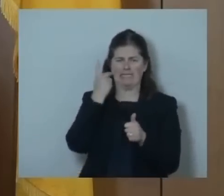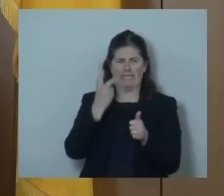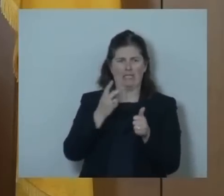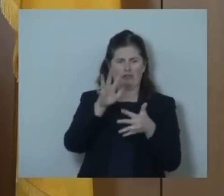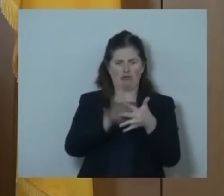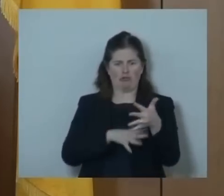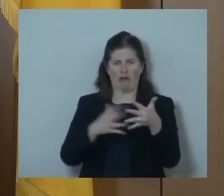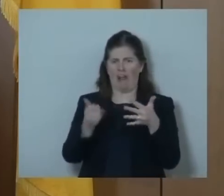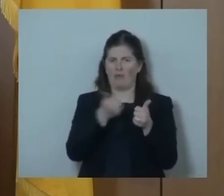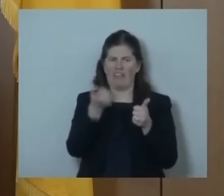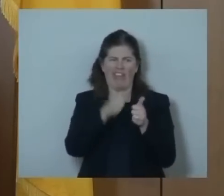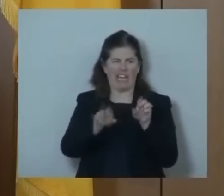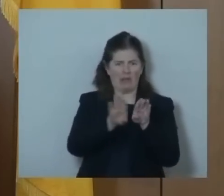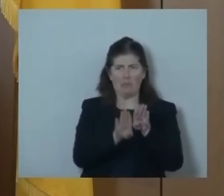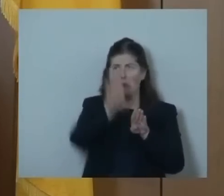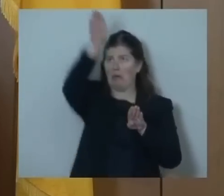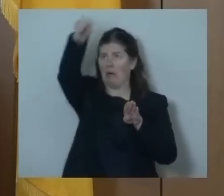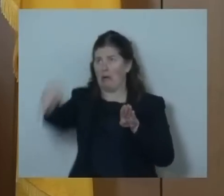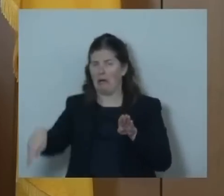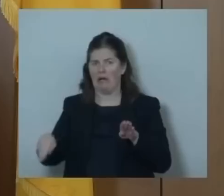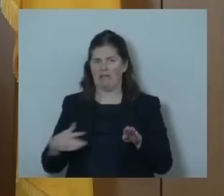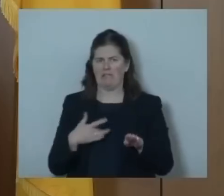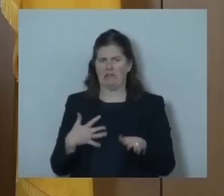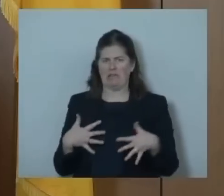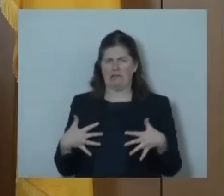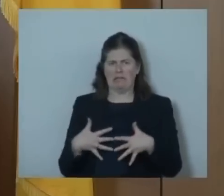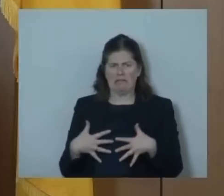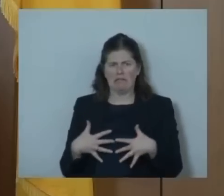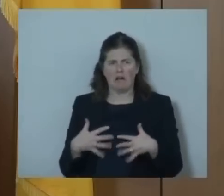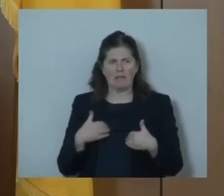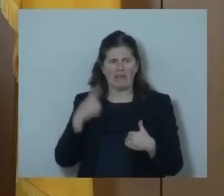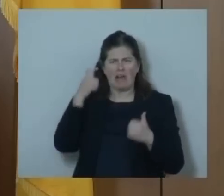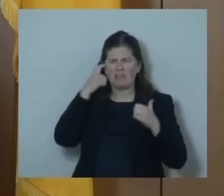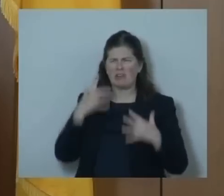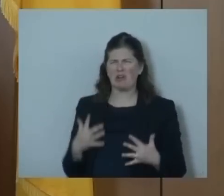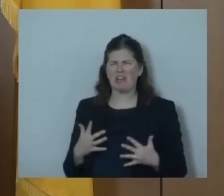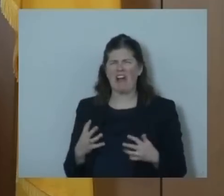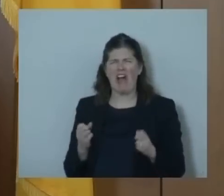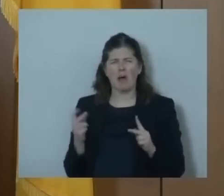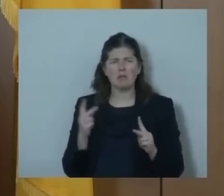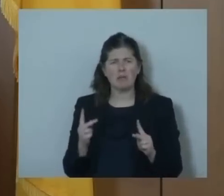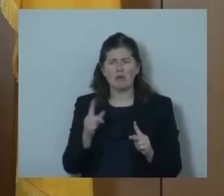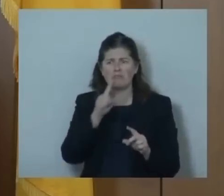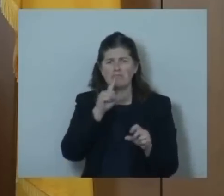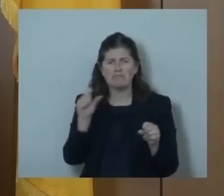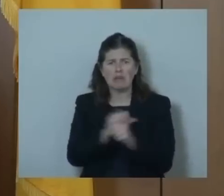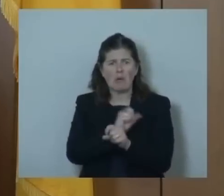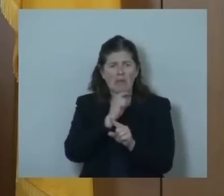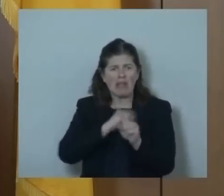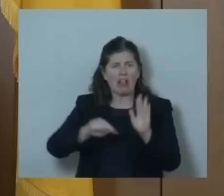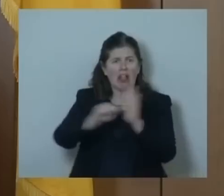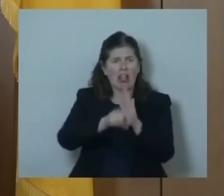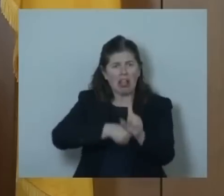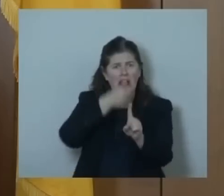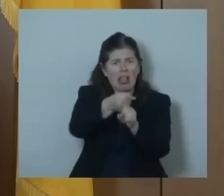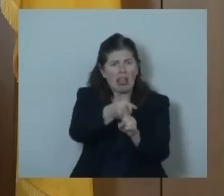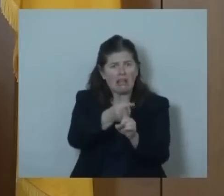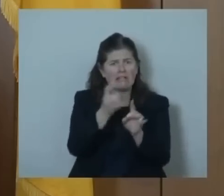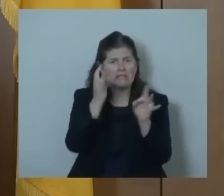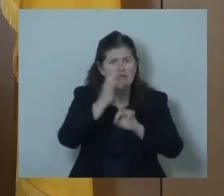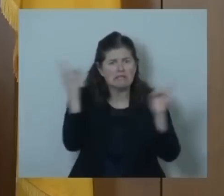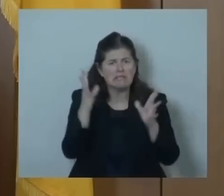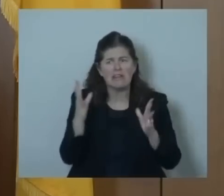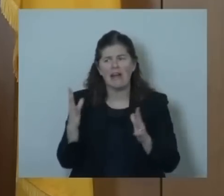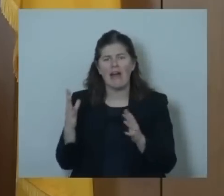any kind of a peak, the only thing I think about as governor is how many people are negatively impacted by that peak. How many